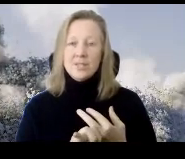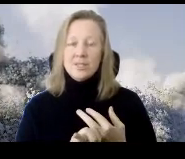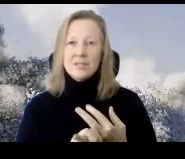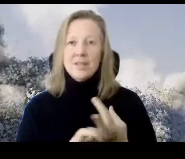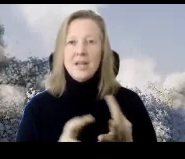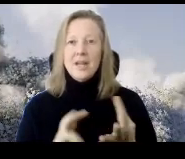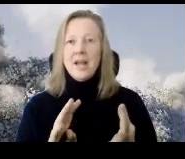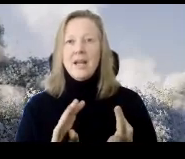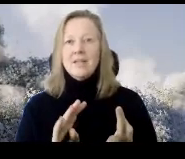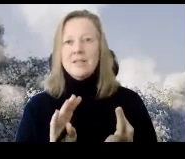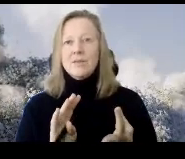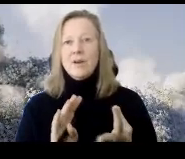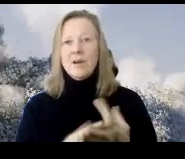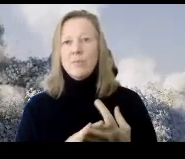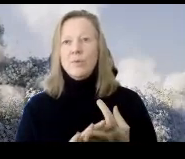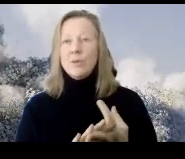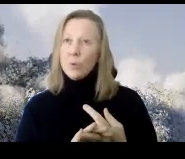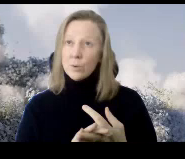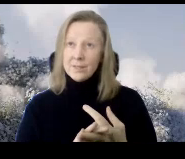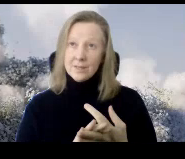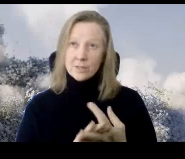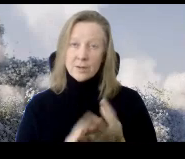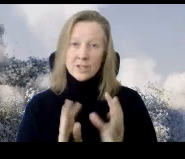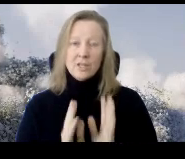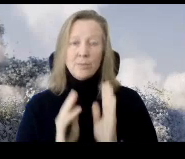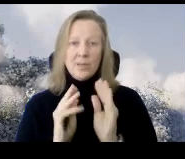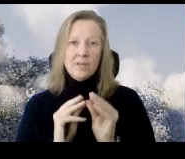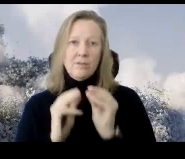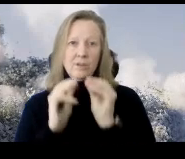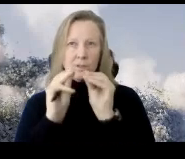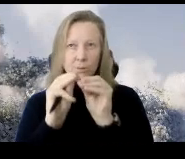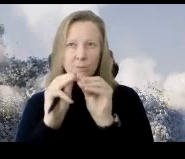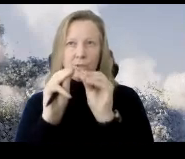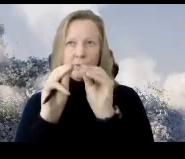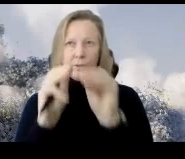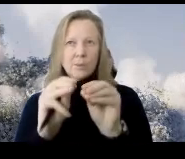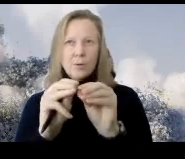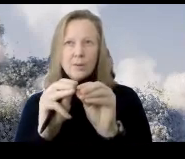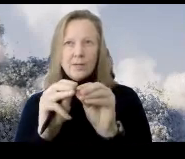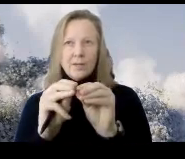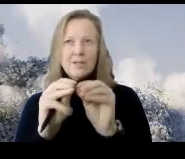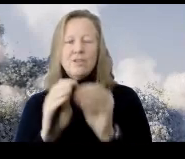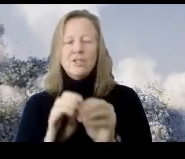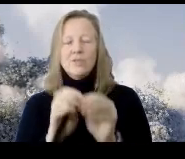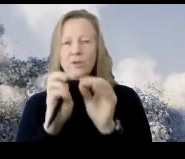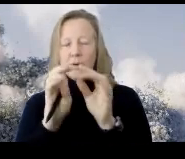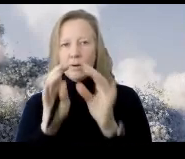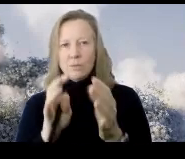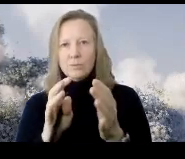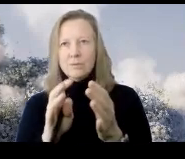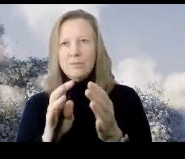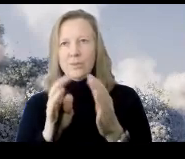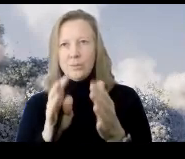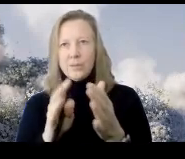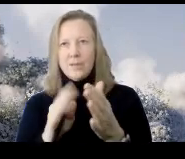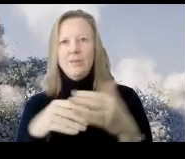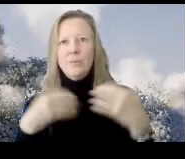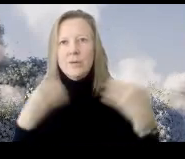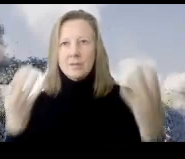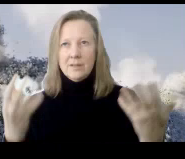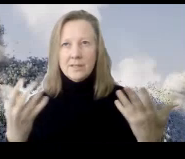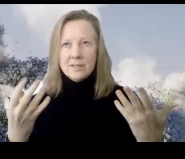and the physicians. And we record the interaction and we give you your recording just for your own